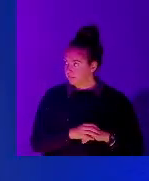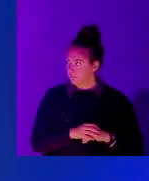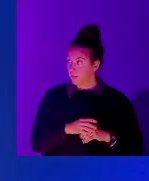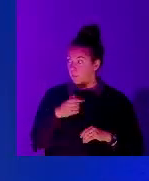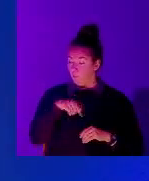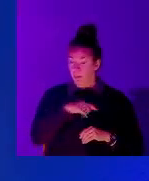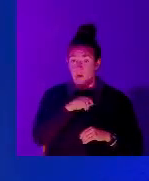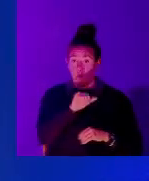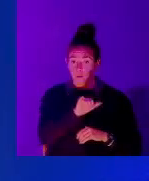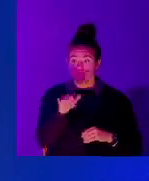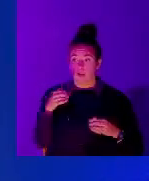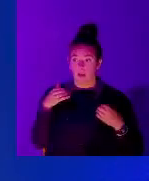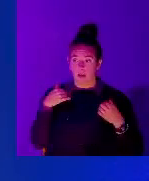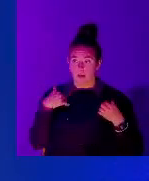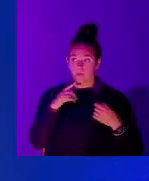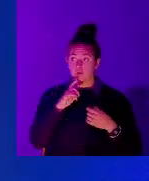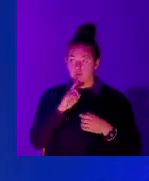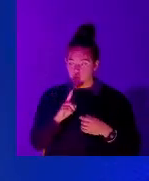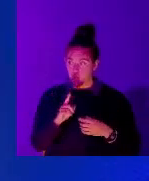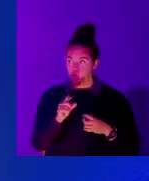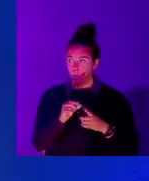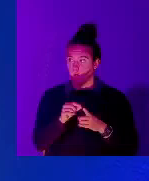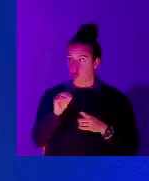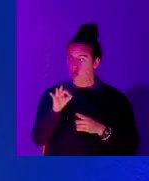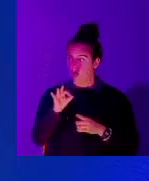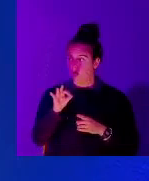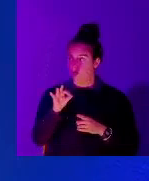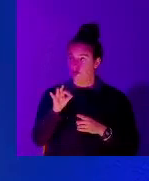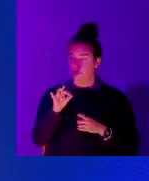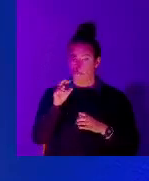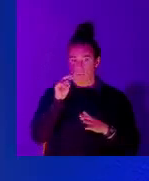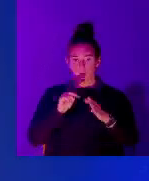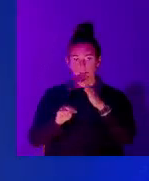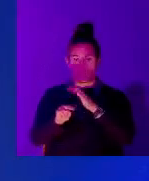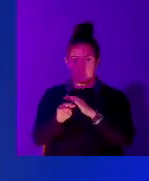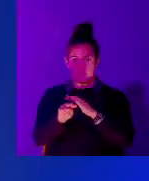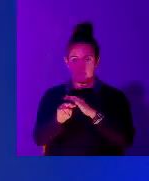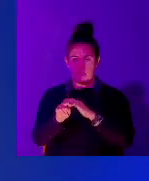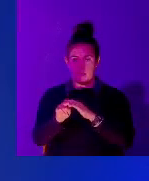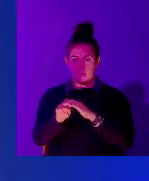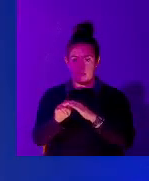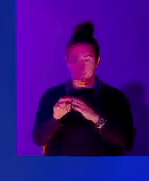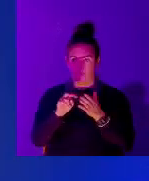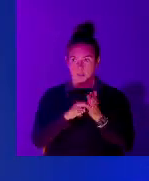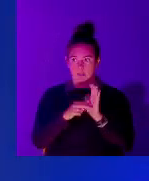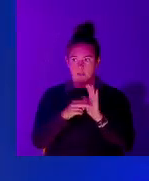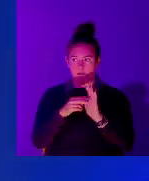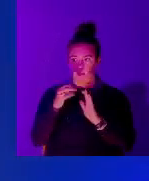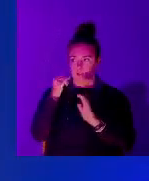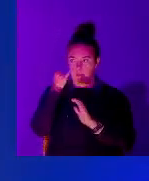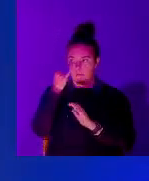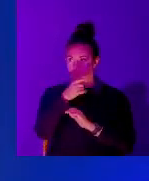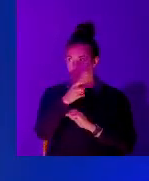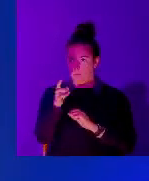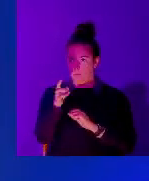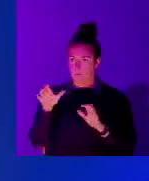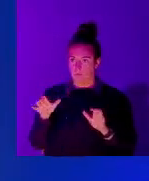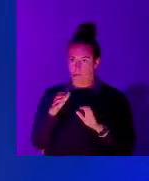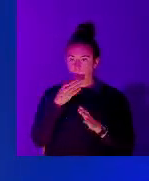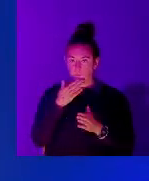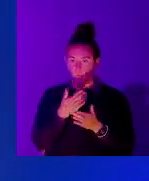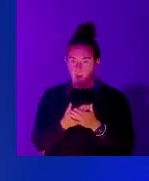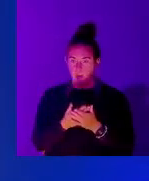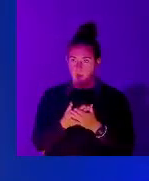of prophecy, whereunto ye do well that ye take heed, as unto a light that shineth in a dark